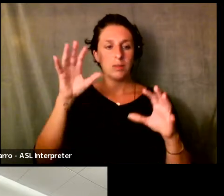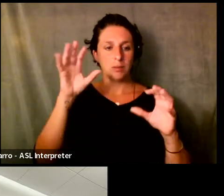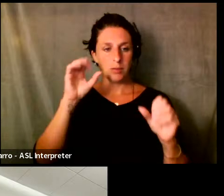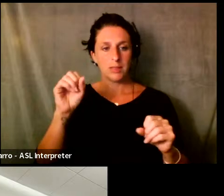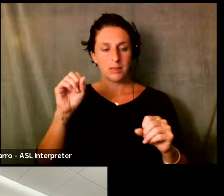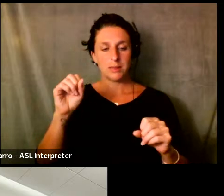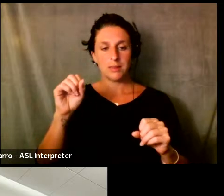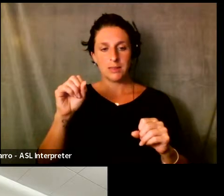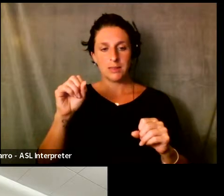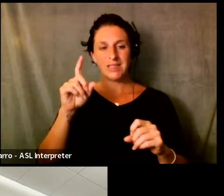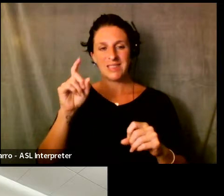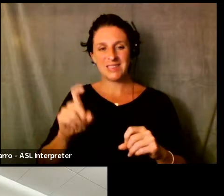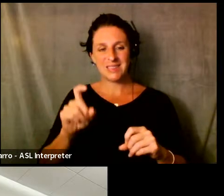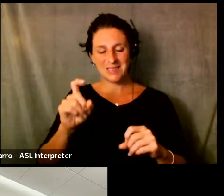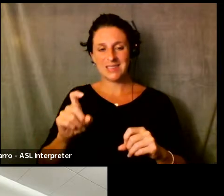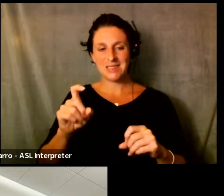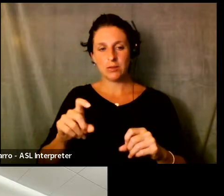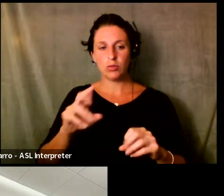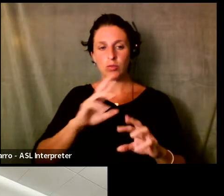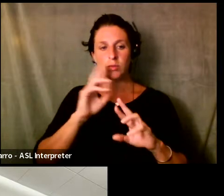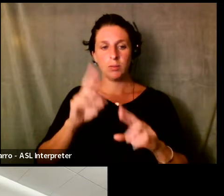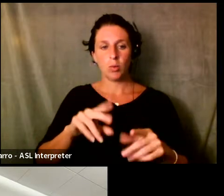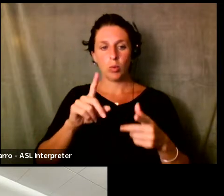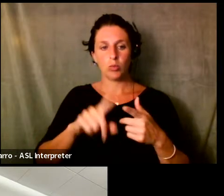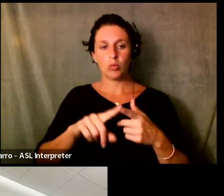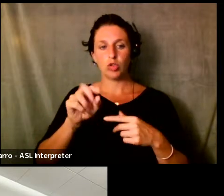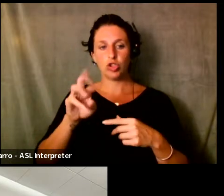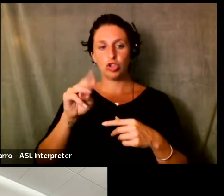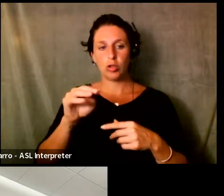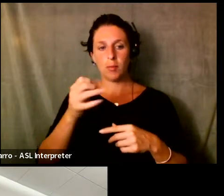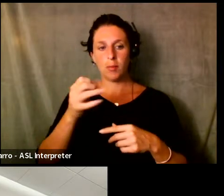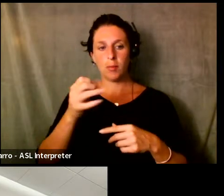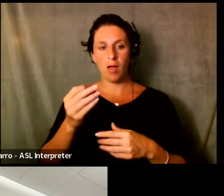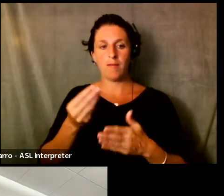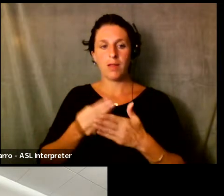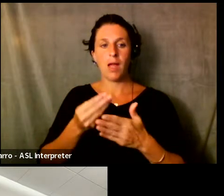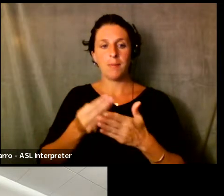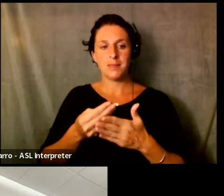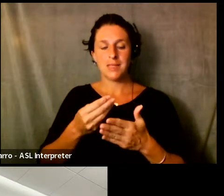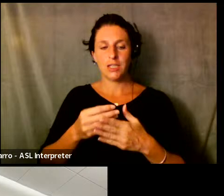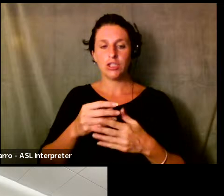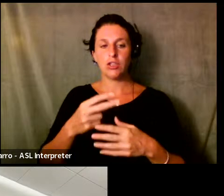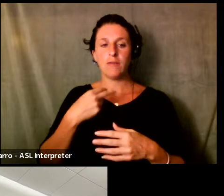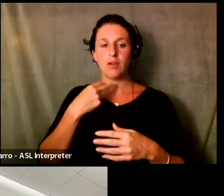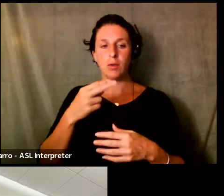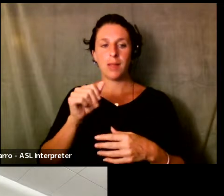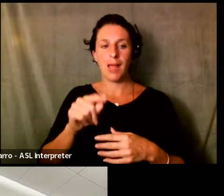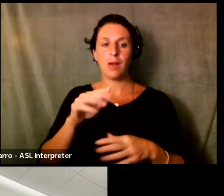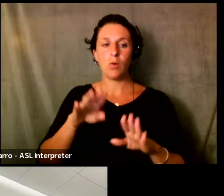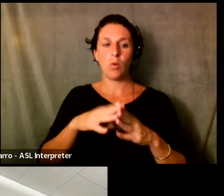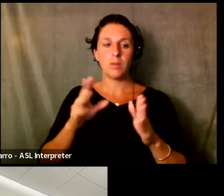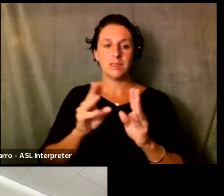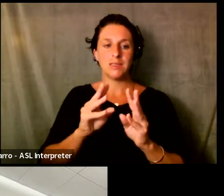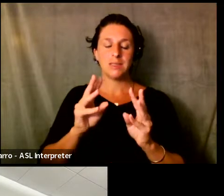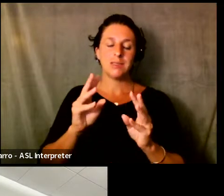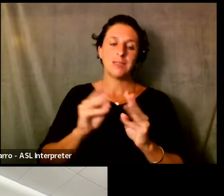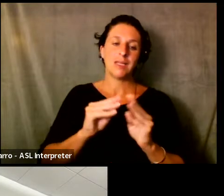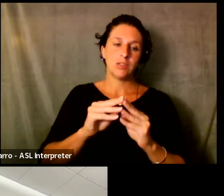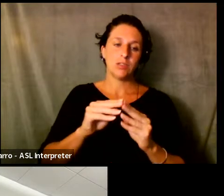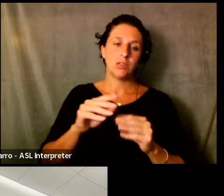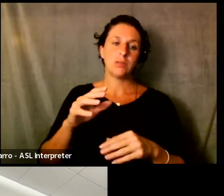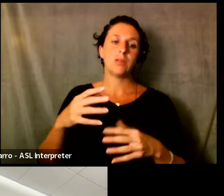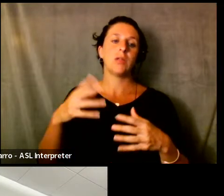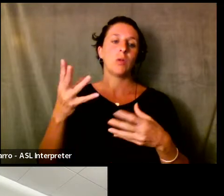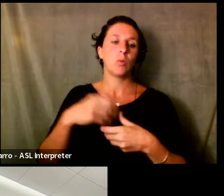designee needs to report the terms of compensation out verbally at an open session that includes salary, health, and welfare